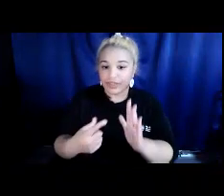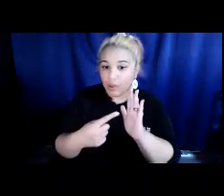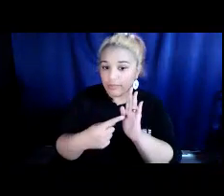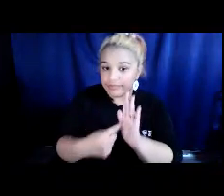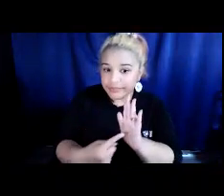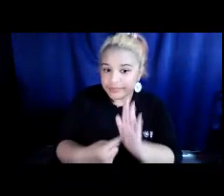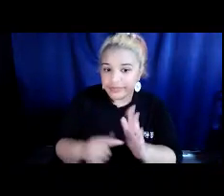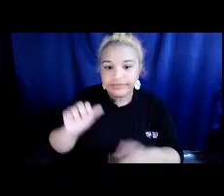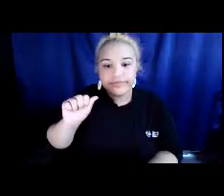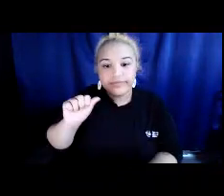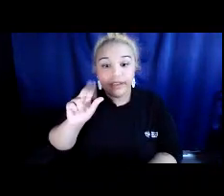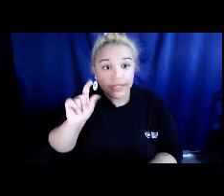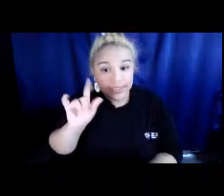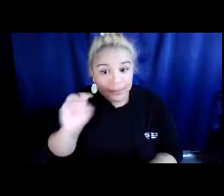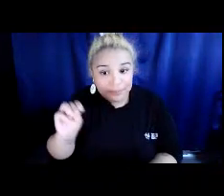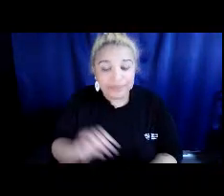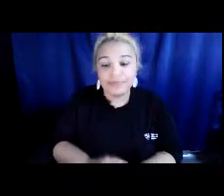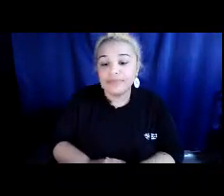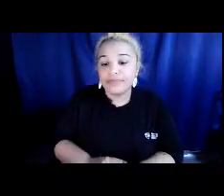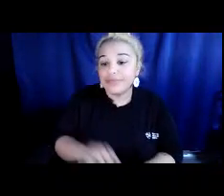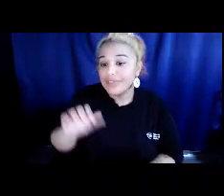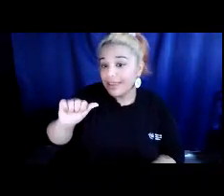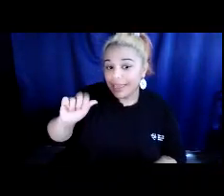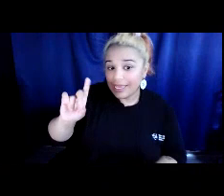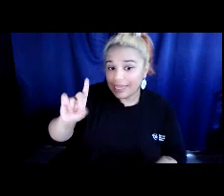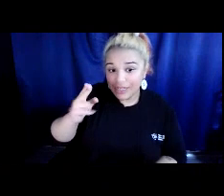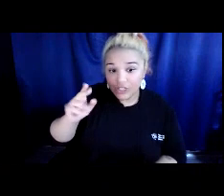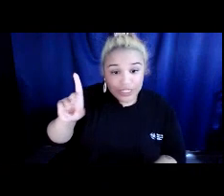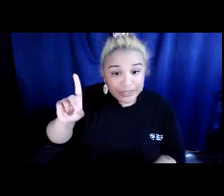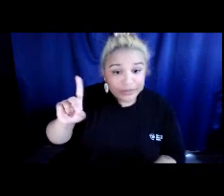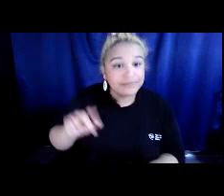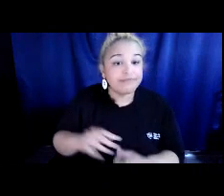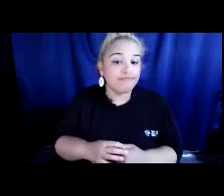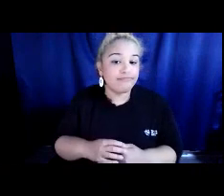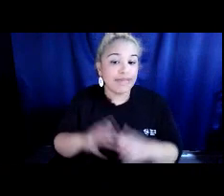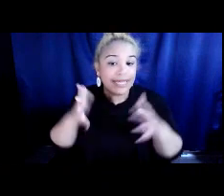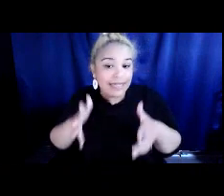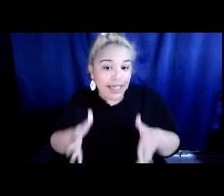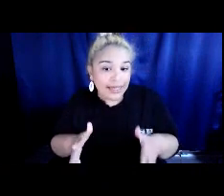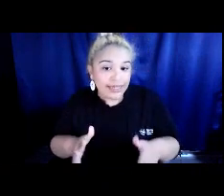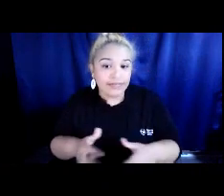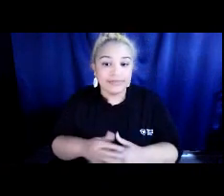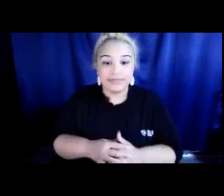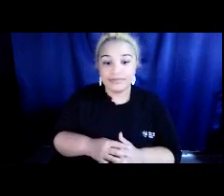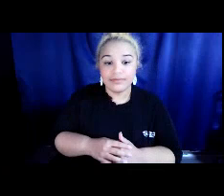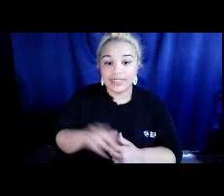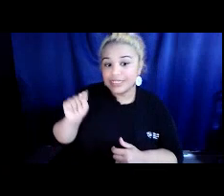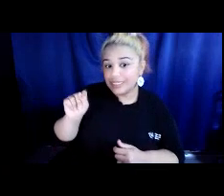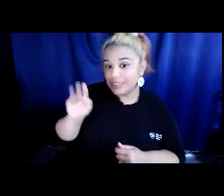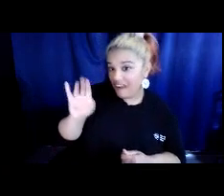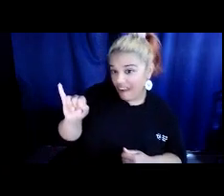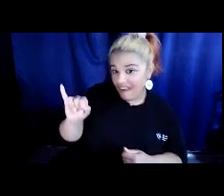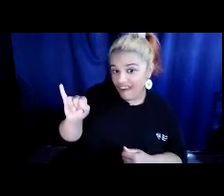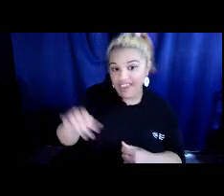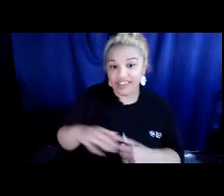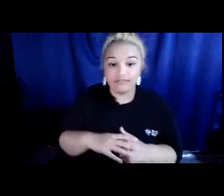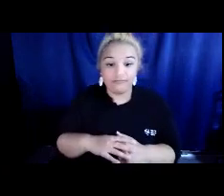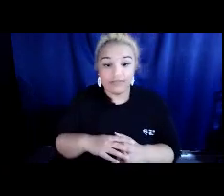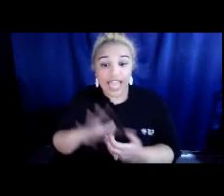traumatic brain injury, and learning disorders. These practices can also benefit individuals without